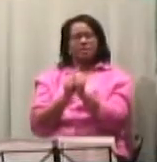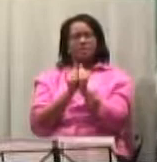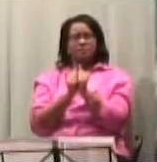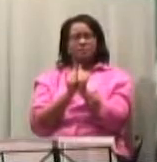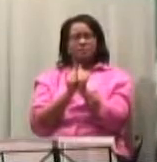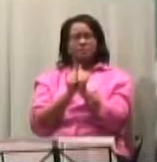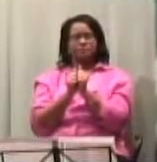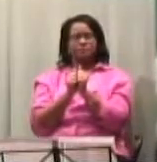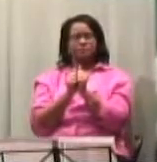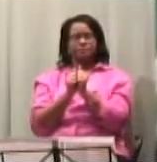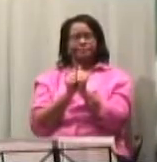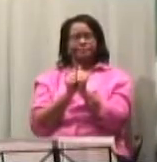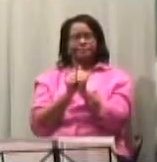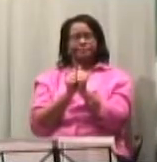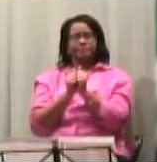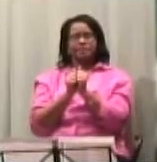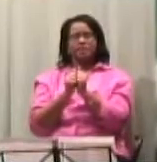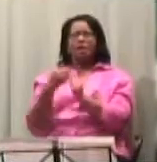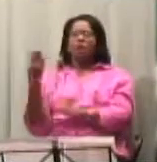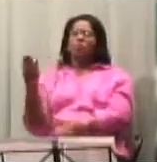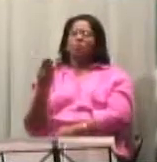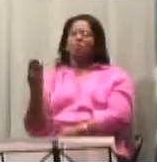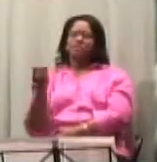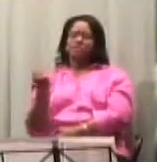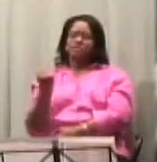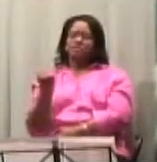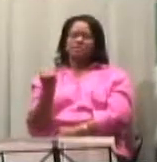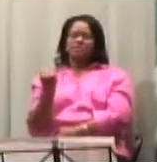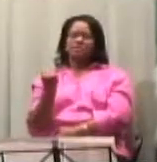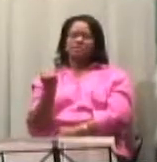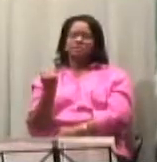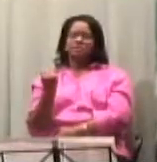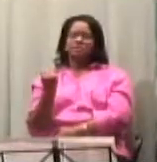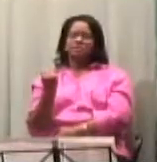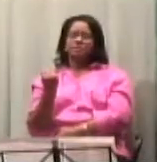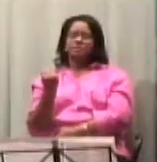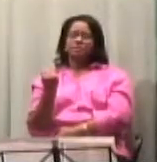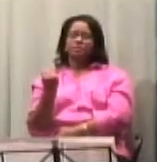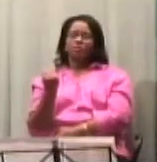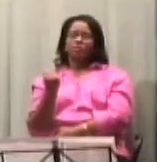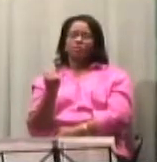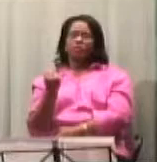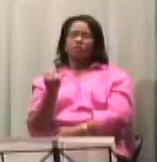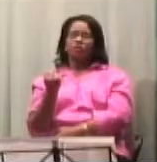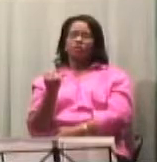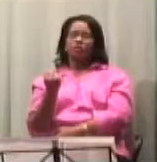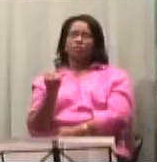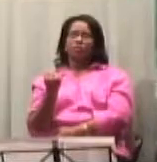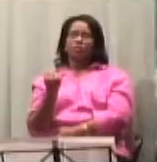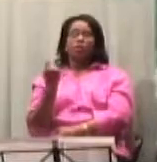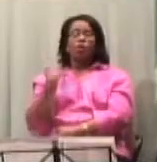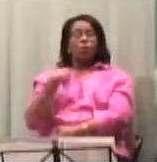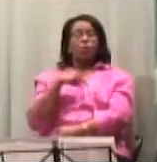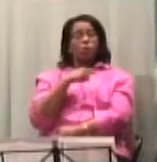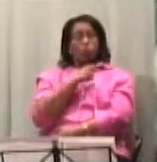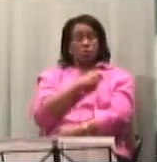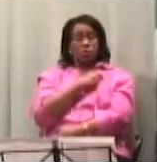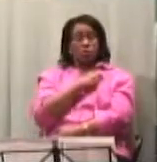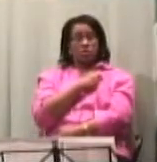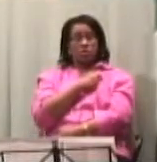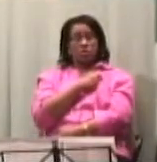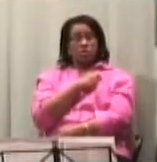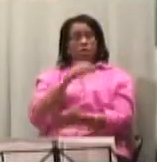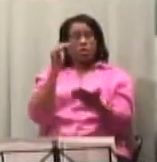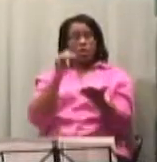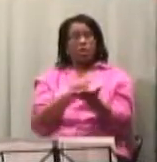Because, dear brothers and sisters, very often in our church, some of